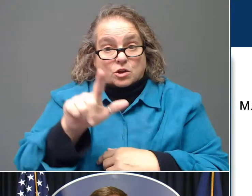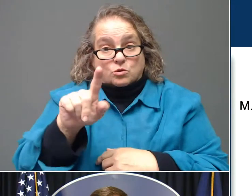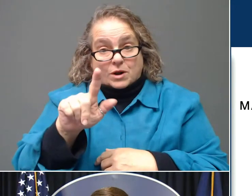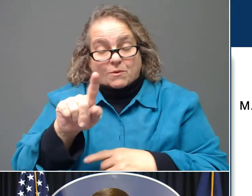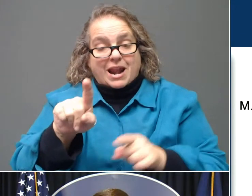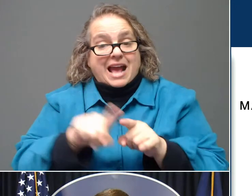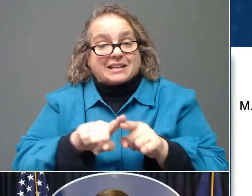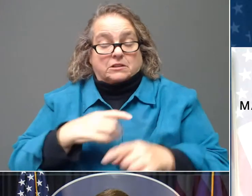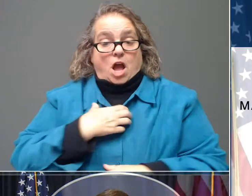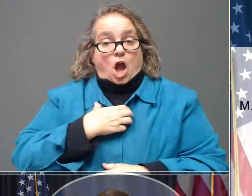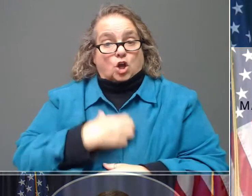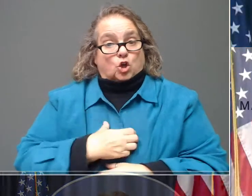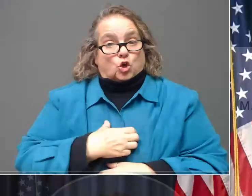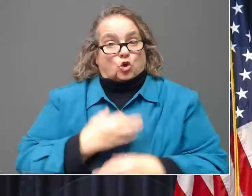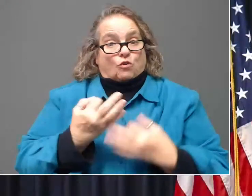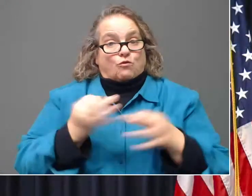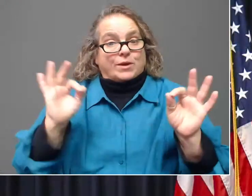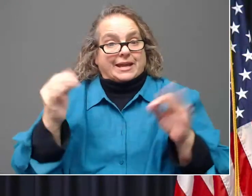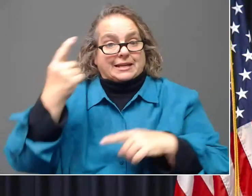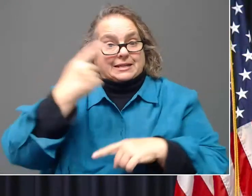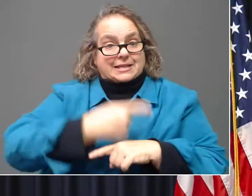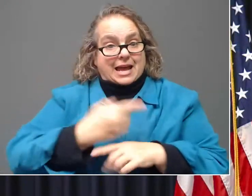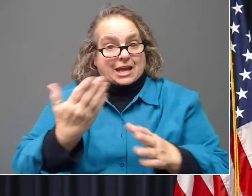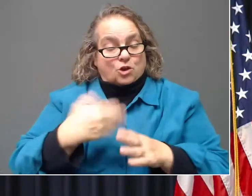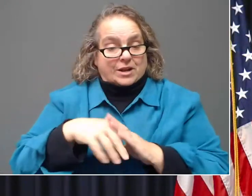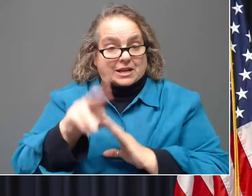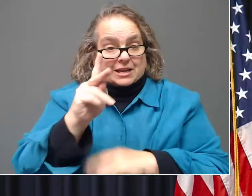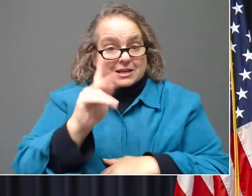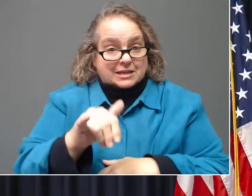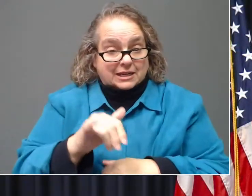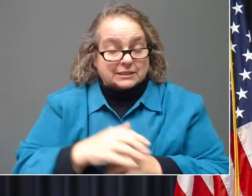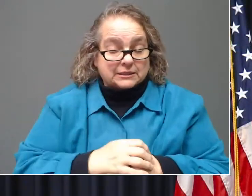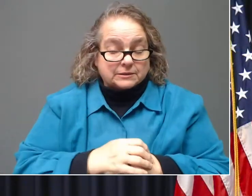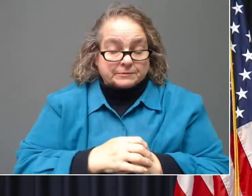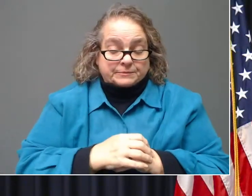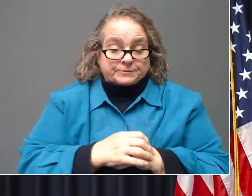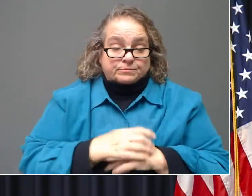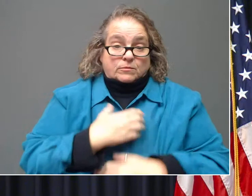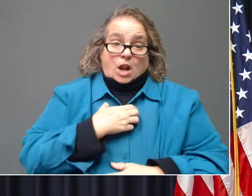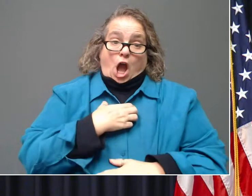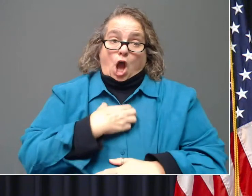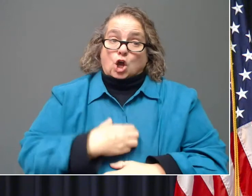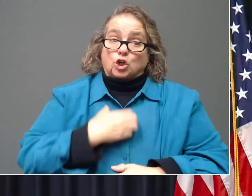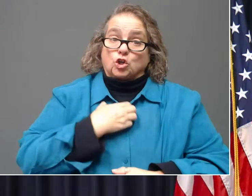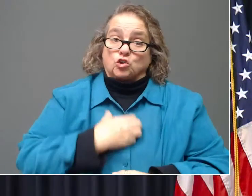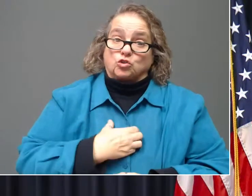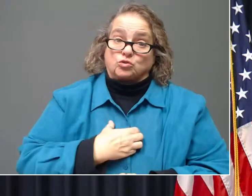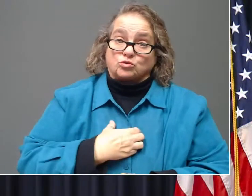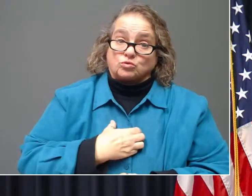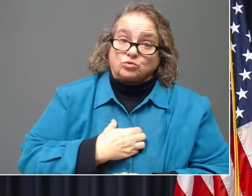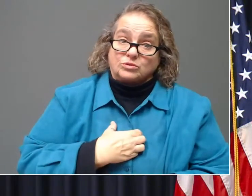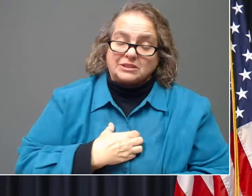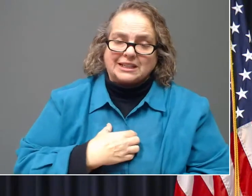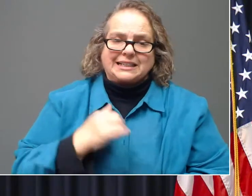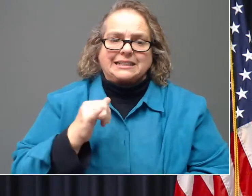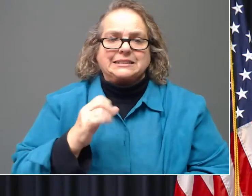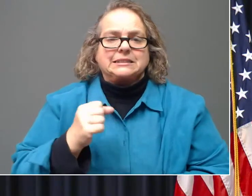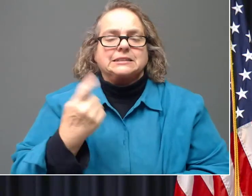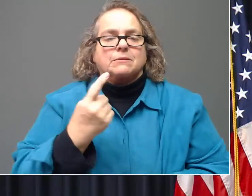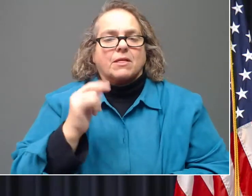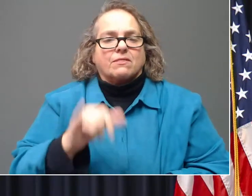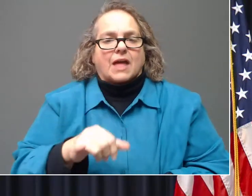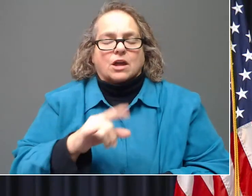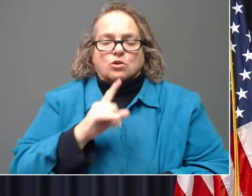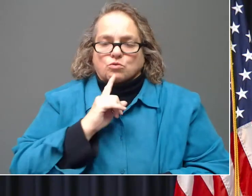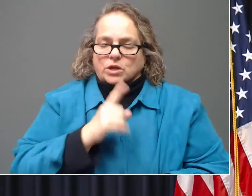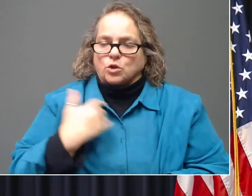Kentucky. Hunger is something that has been around for far, far too long, but